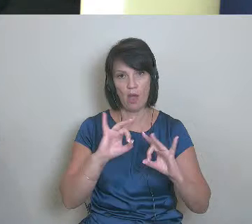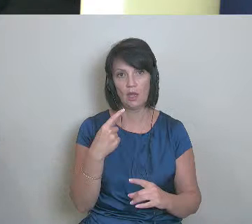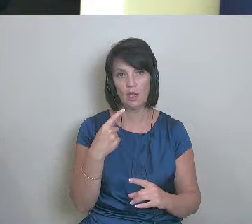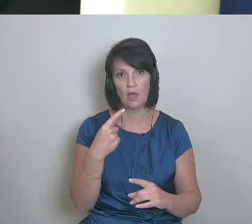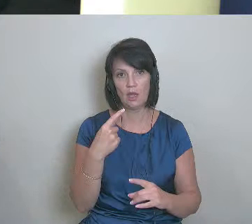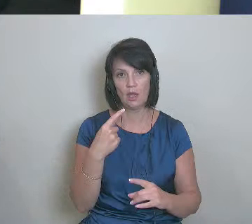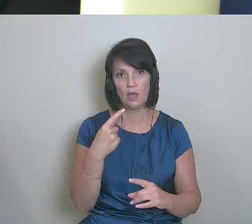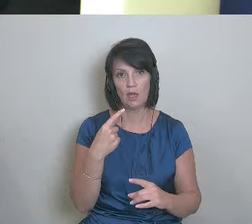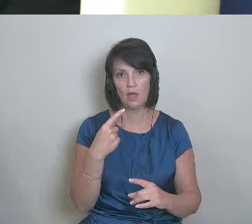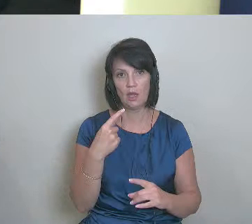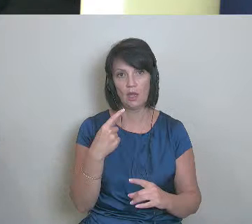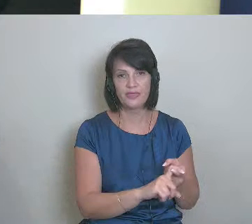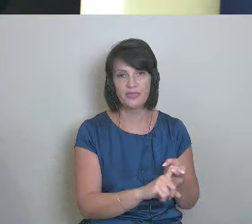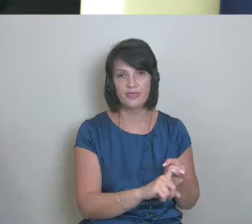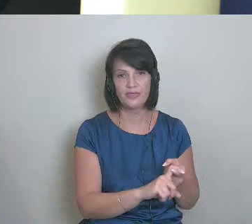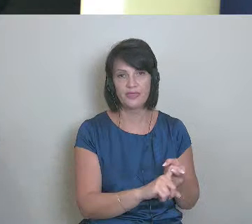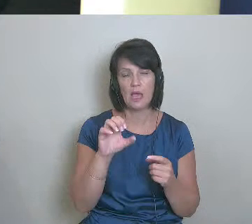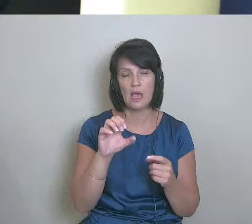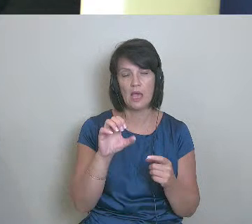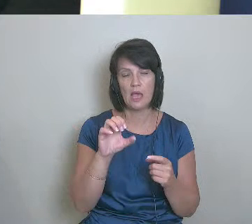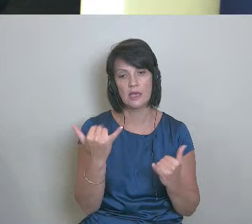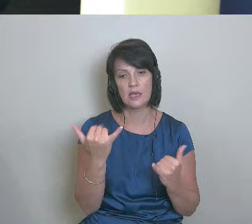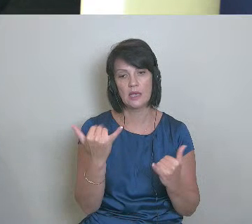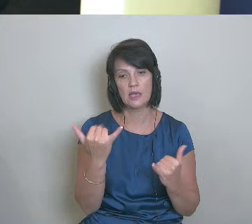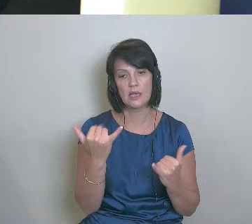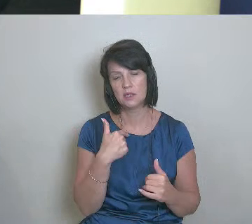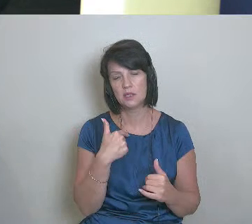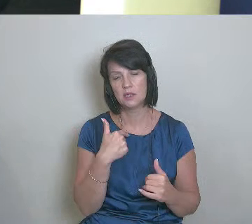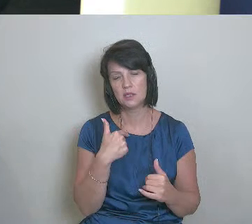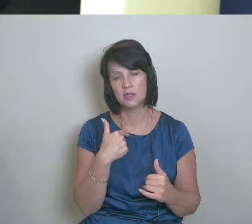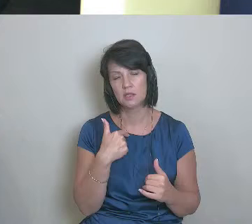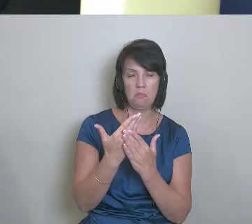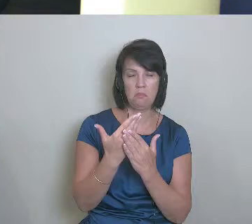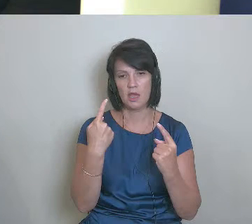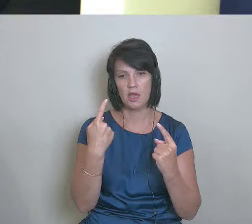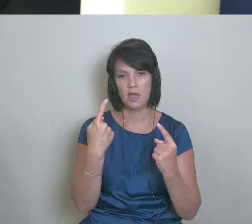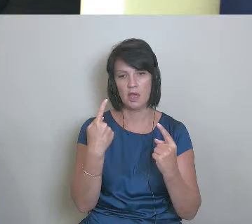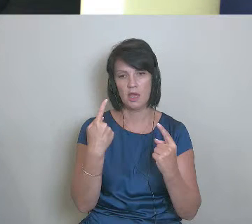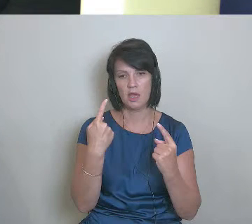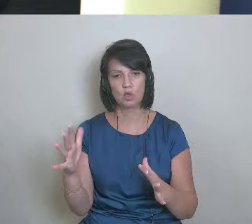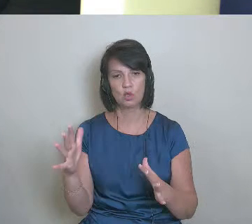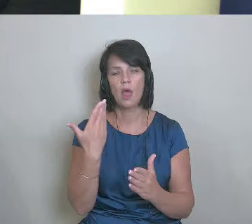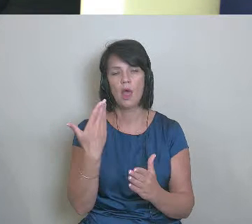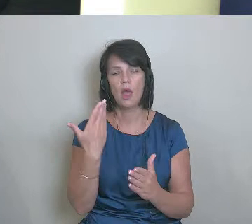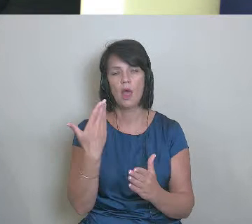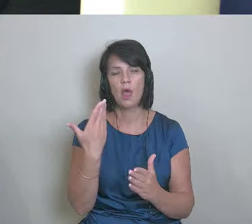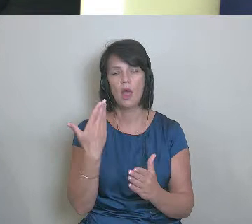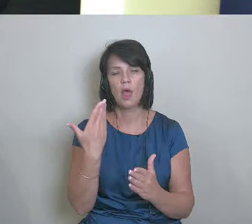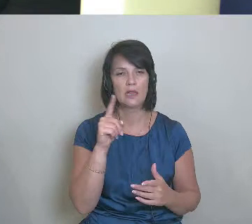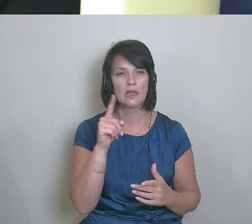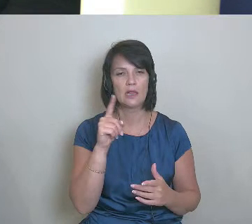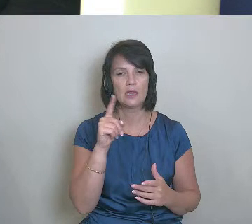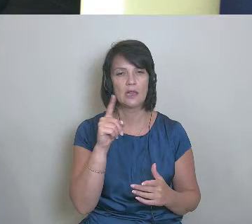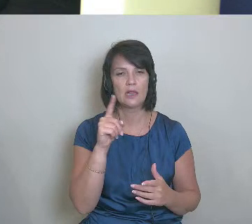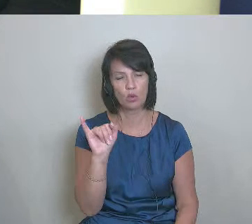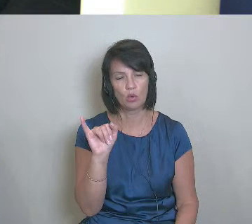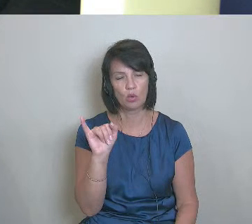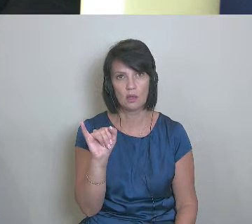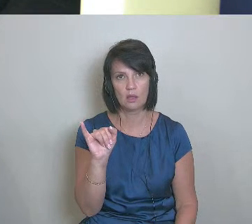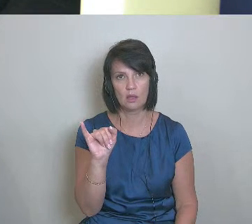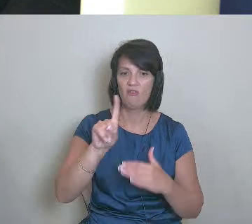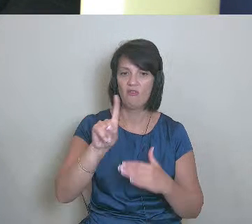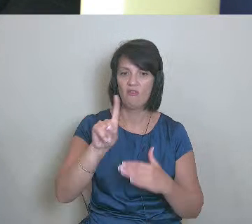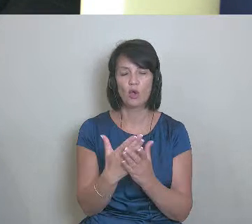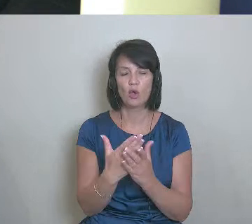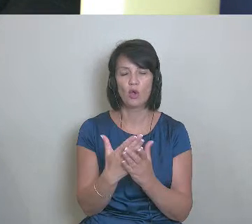discussed another issue at the previous webinar about the pandemic, but now I was simulating a different situation. In the green area,